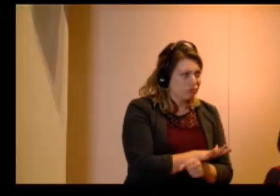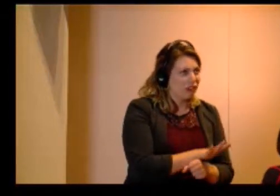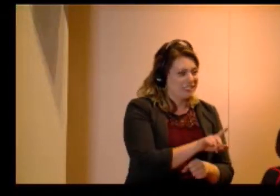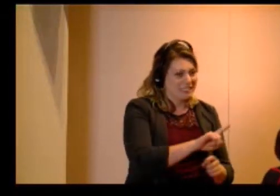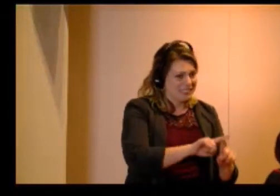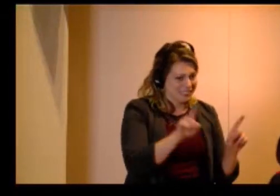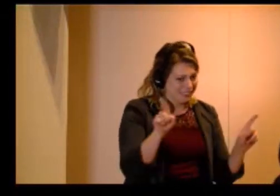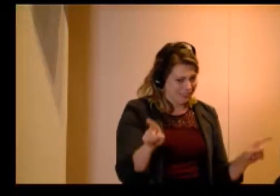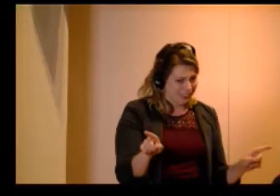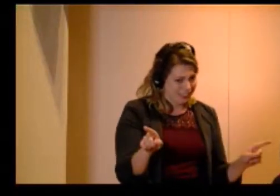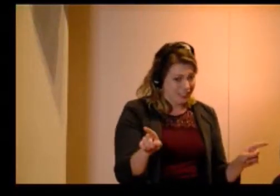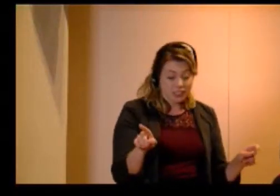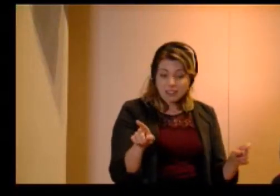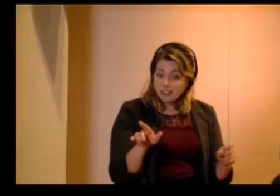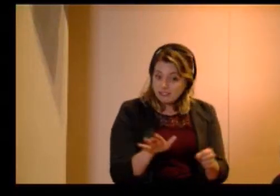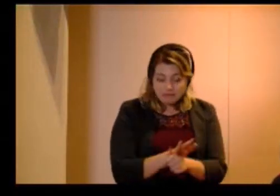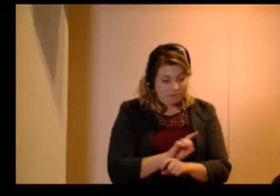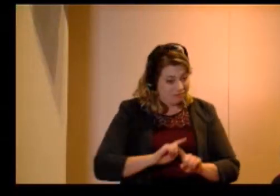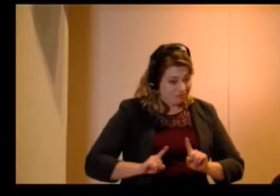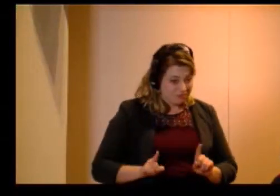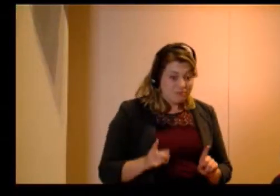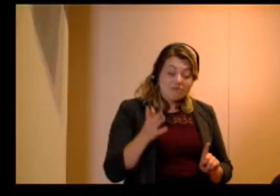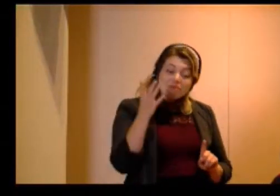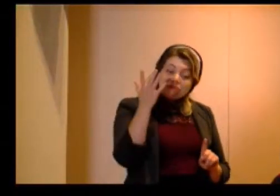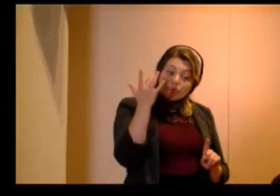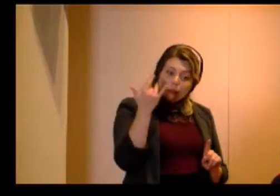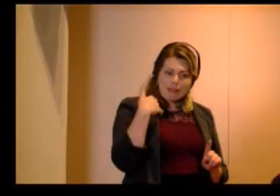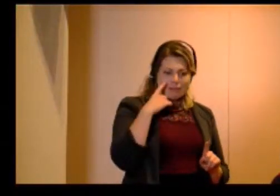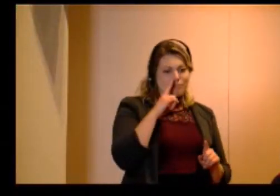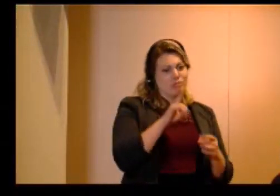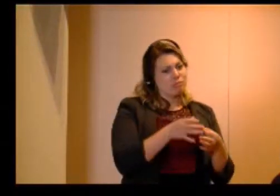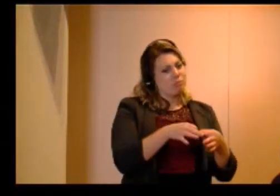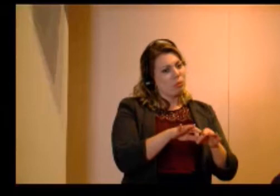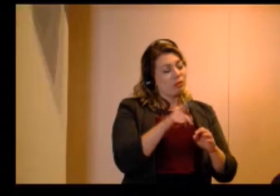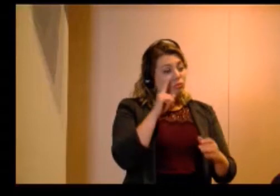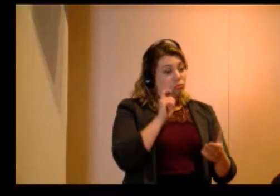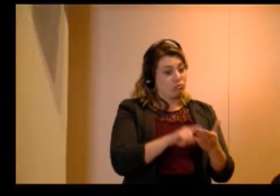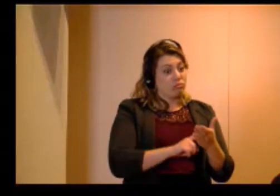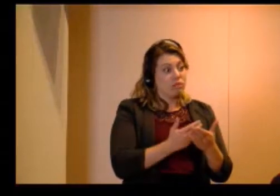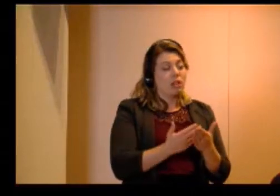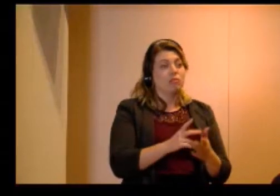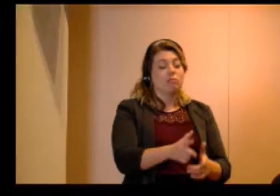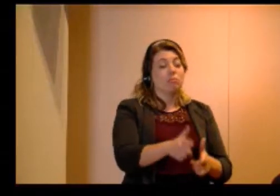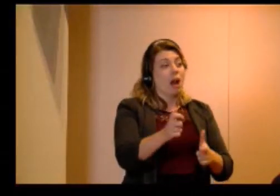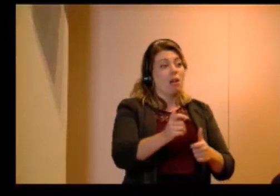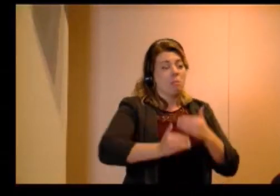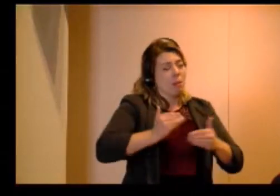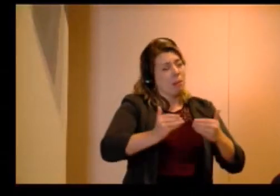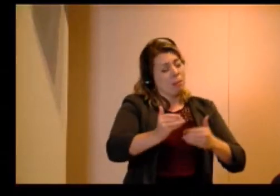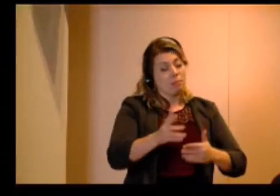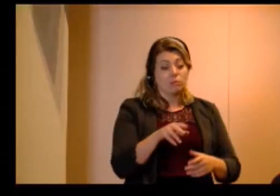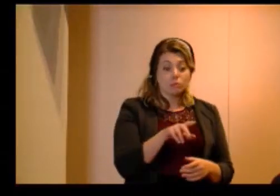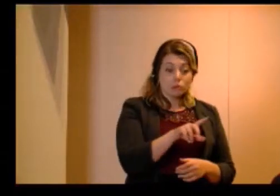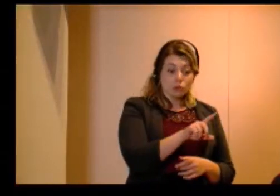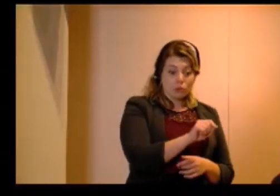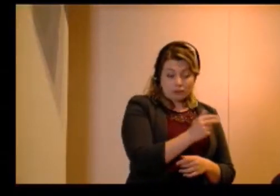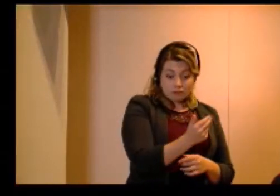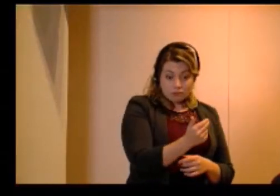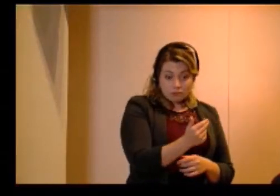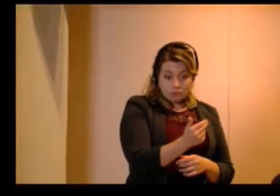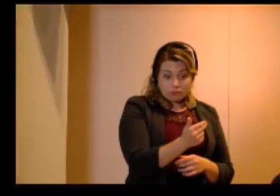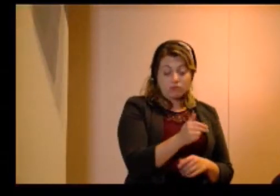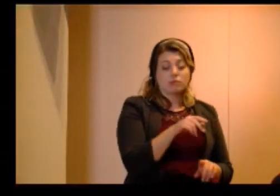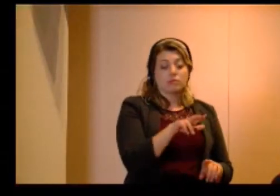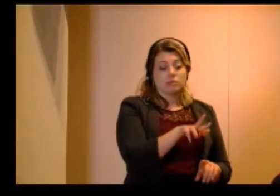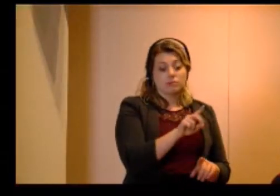was completely different, and I think that's the key, is that things are moving really fast. In 2013, 3D printing